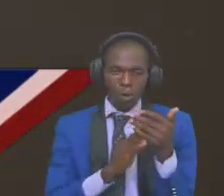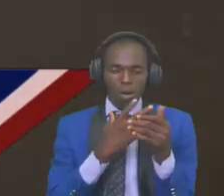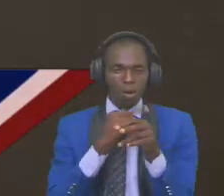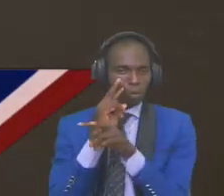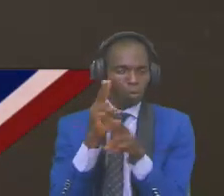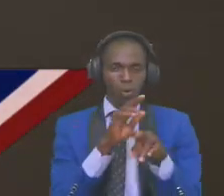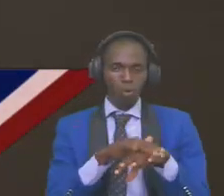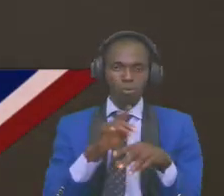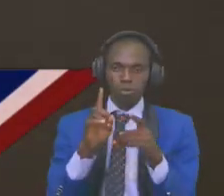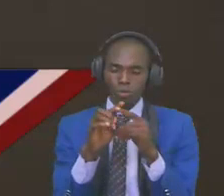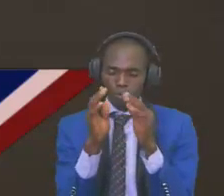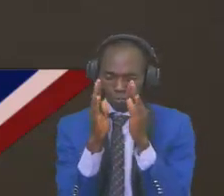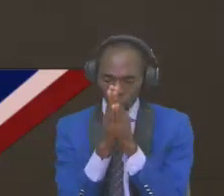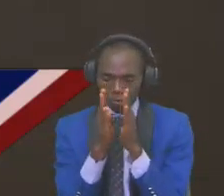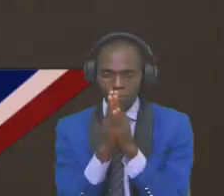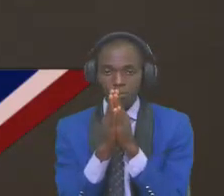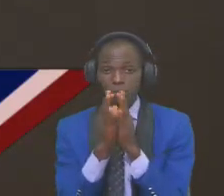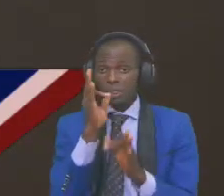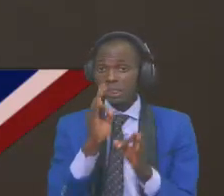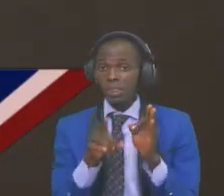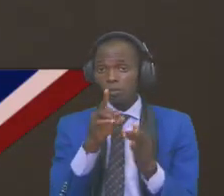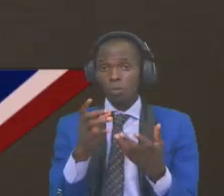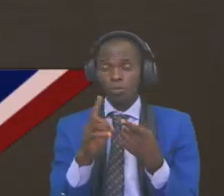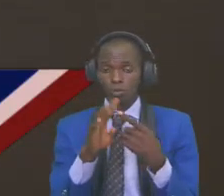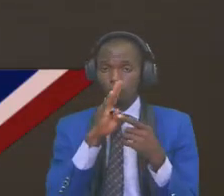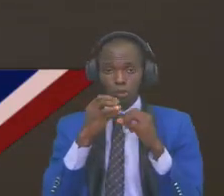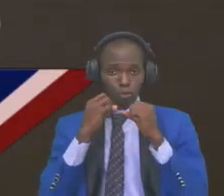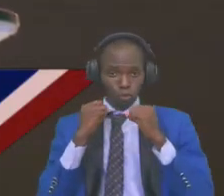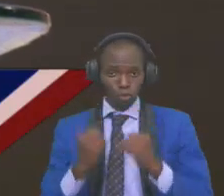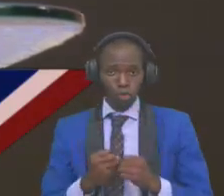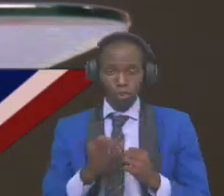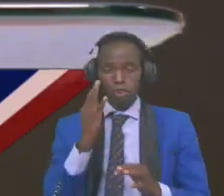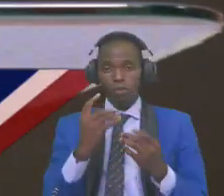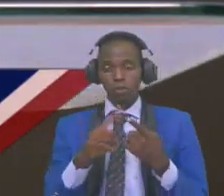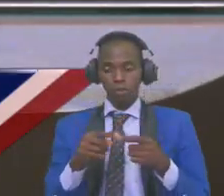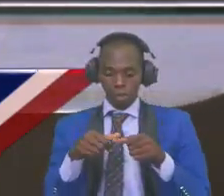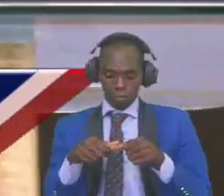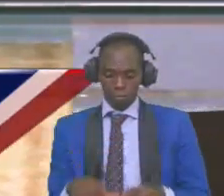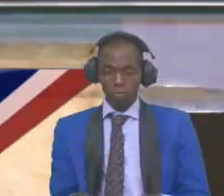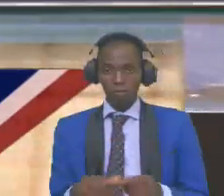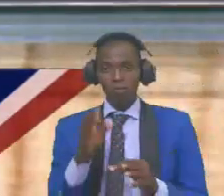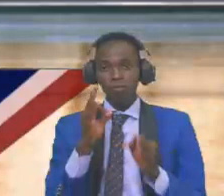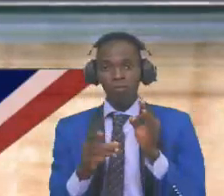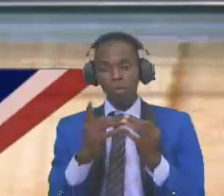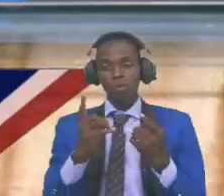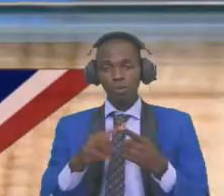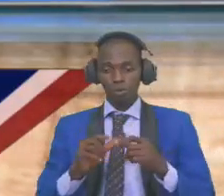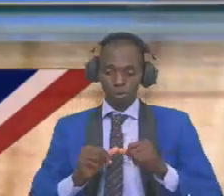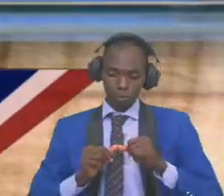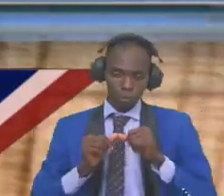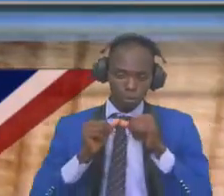You understand? If you're going to be strong, if you're going to abide, if you're going to